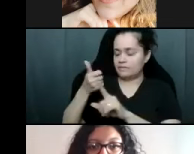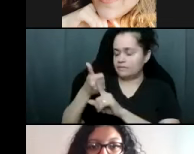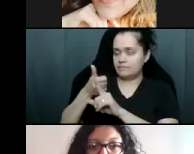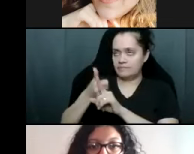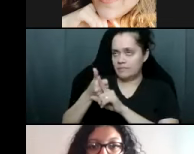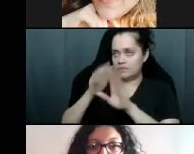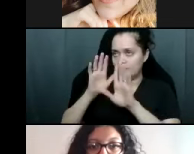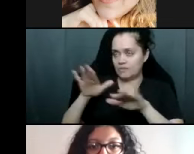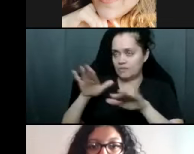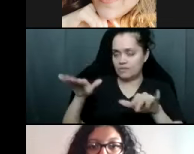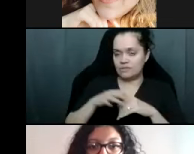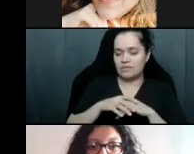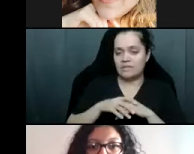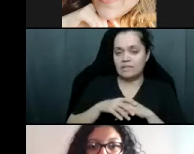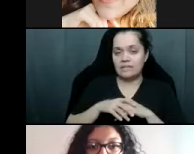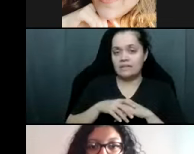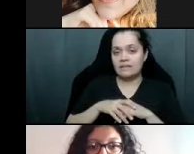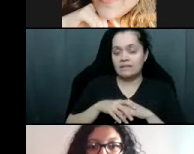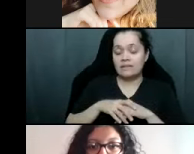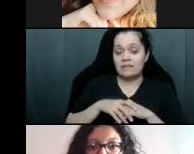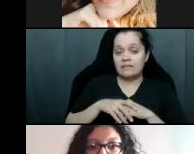children.